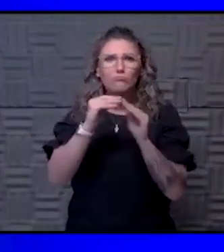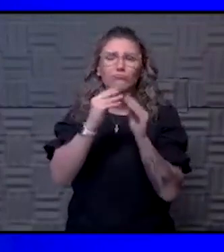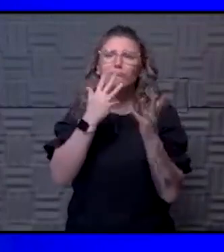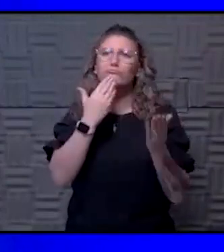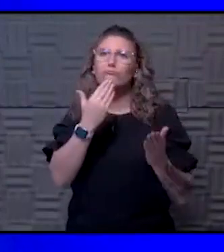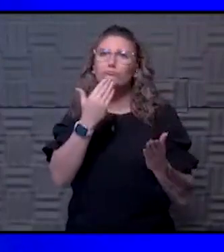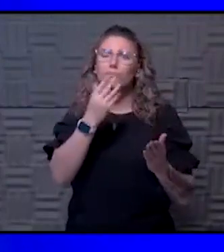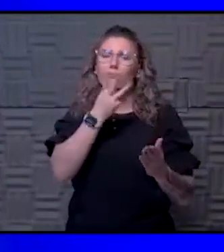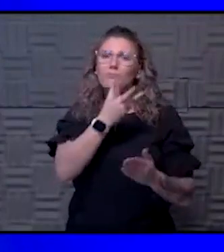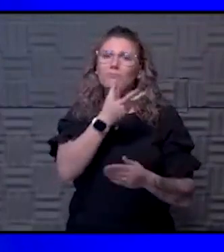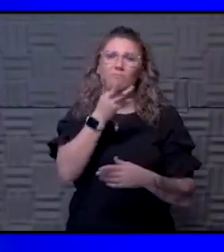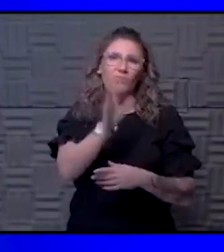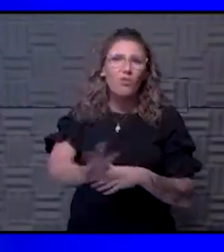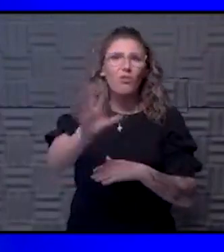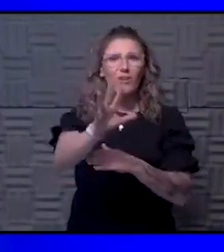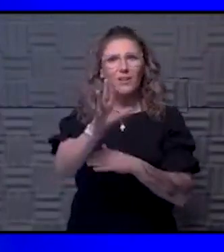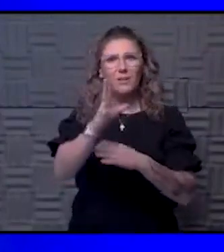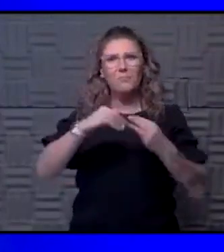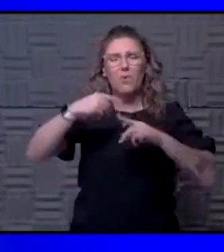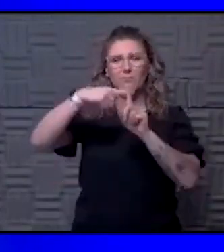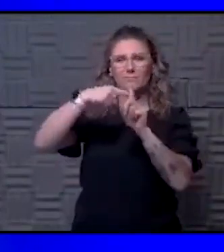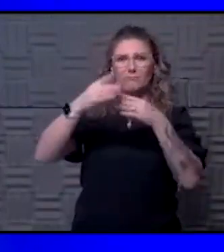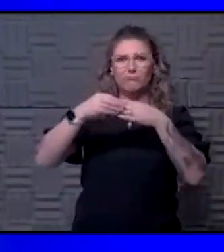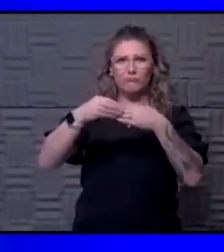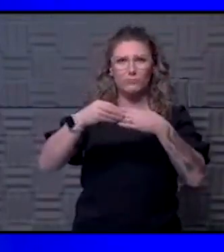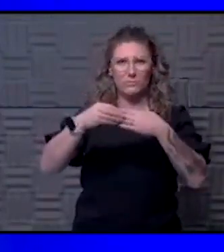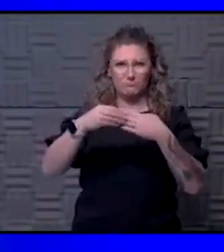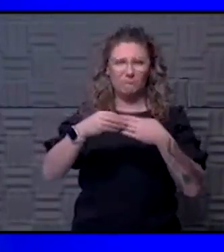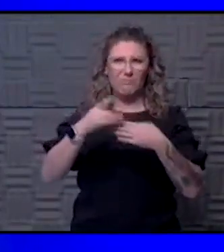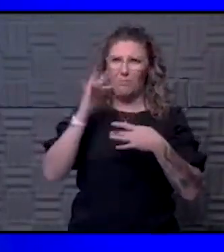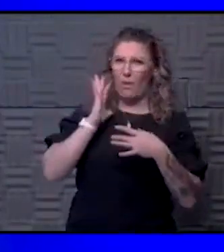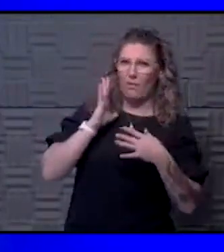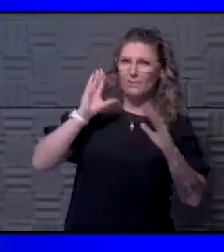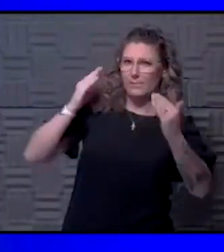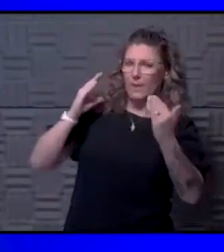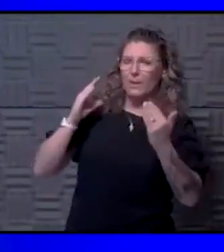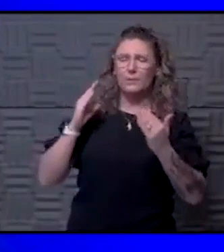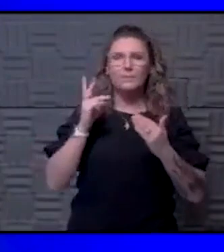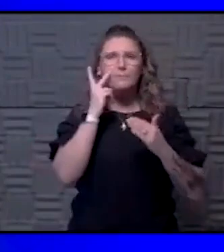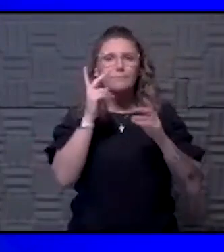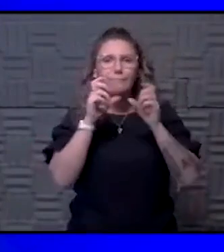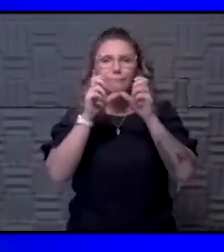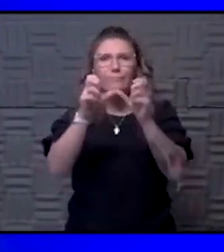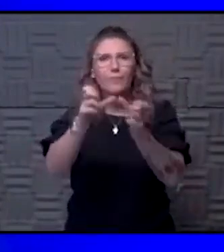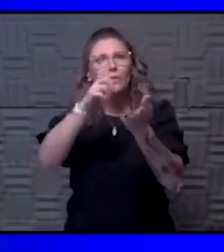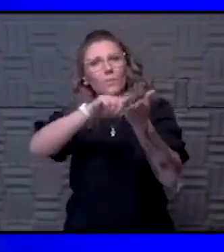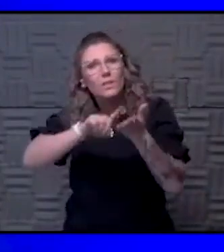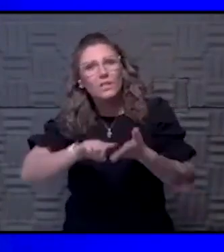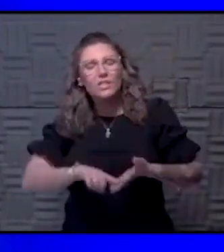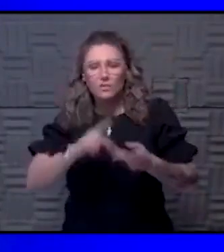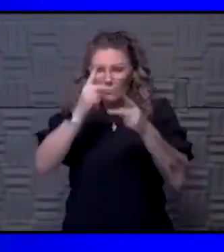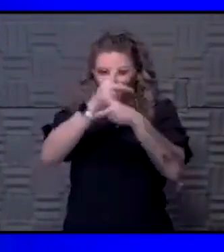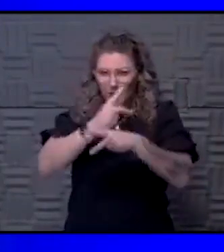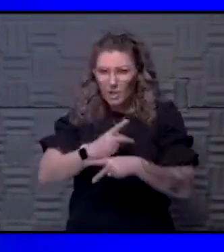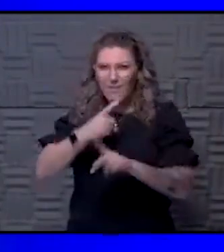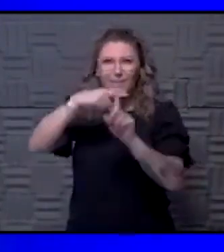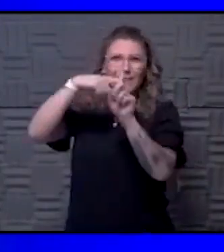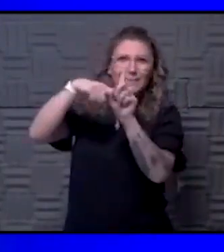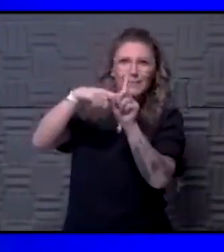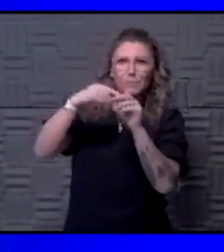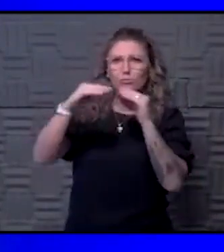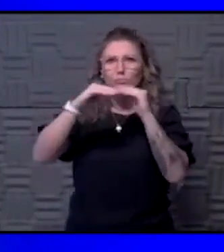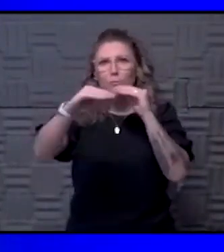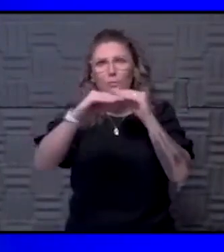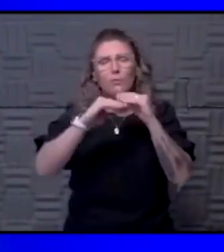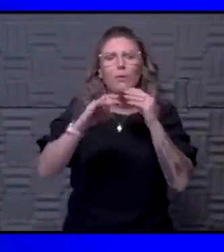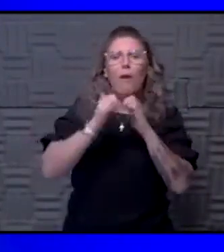temperature flexibility than they had in the past. So we're seeing a continued research to figure out temperature stability